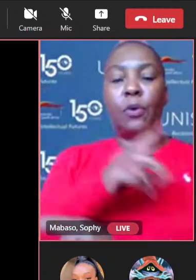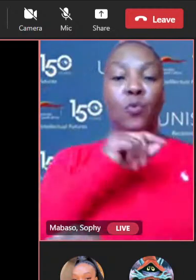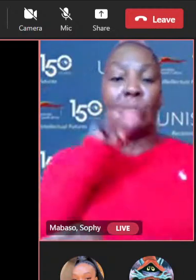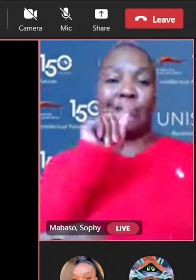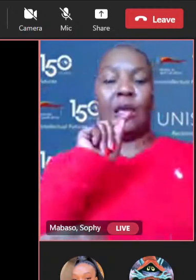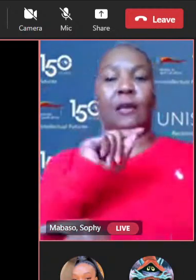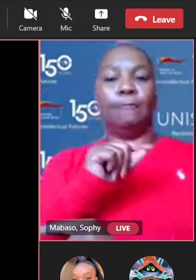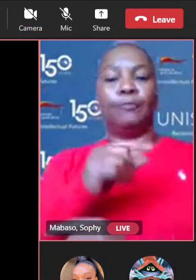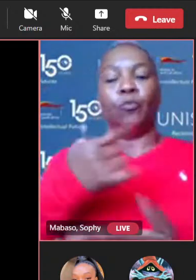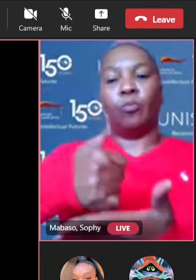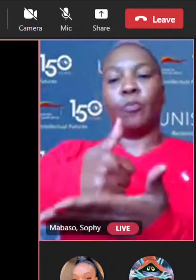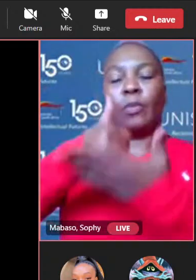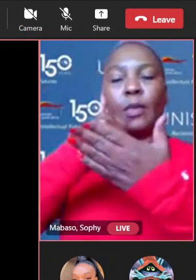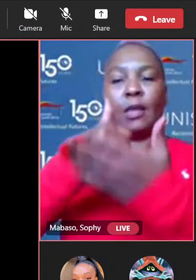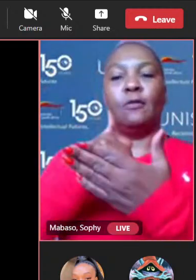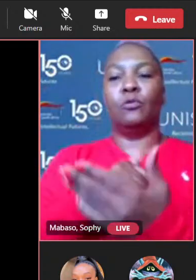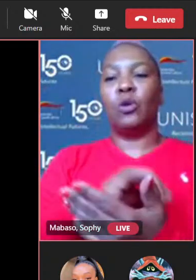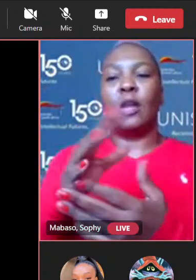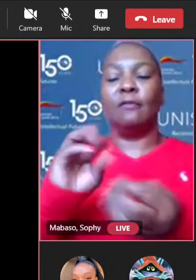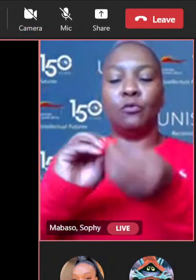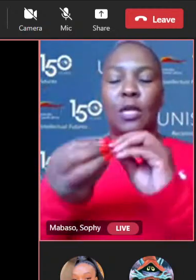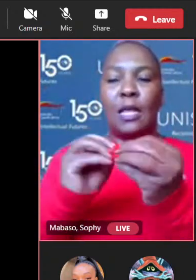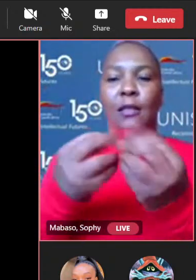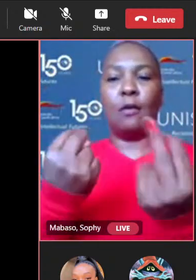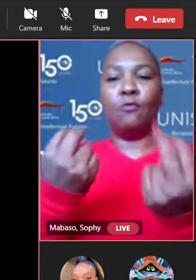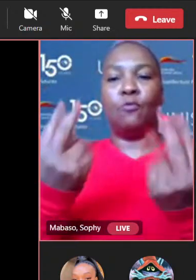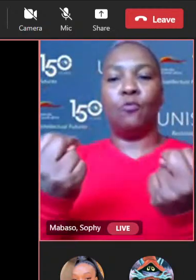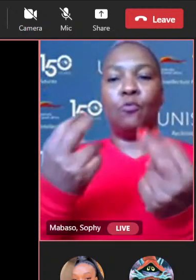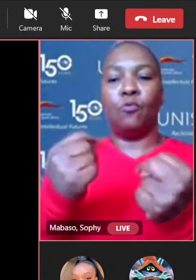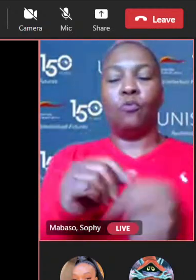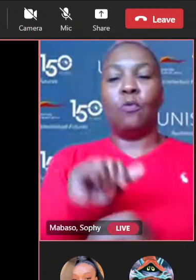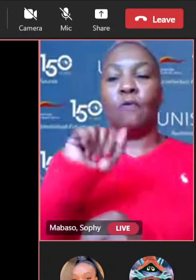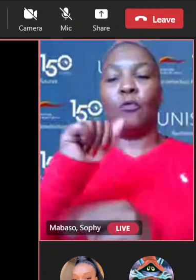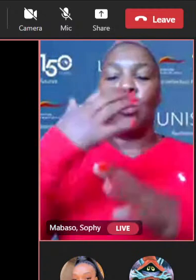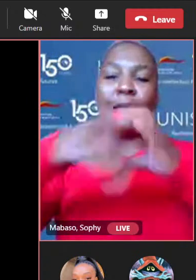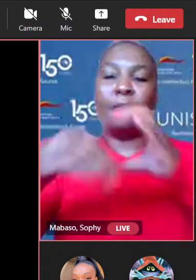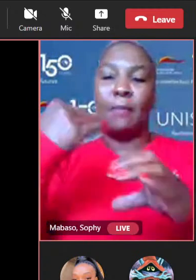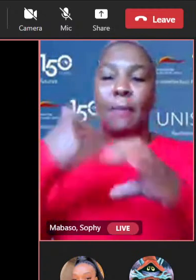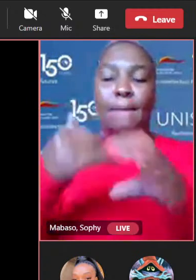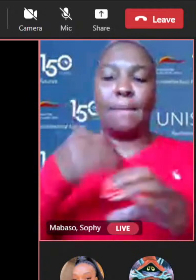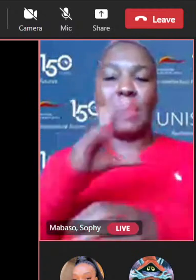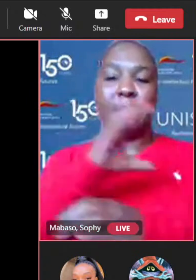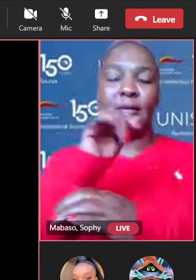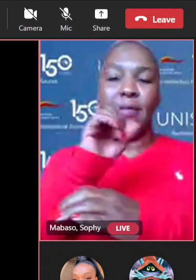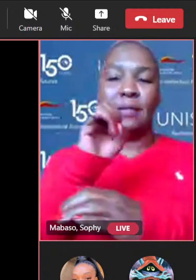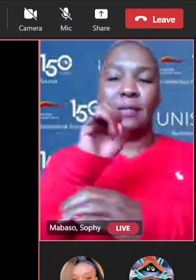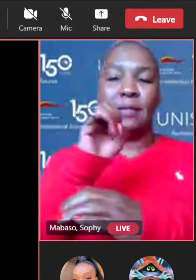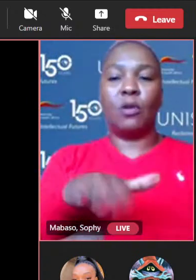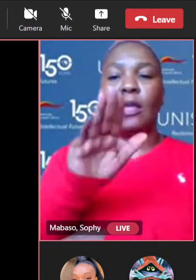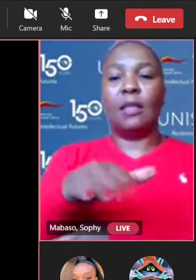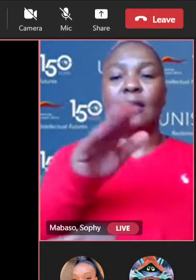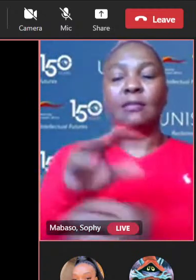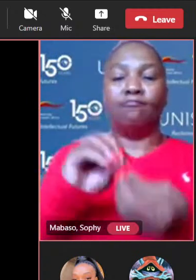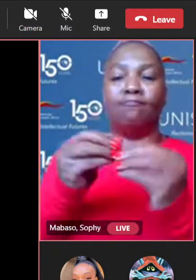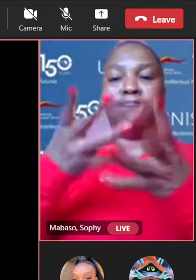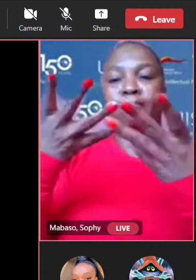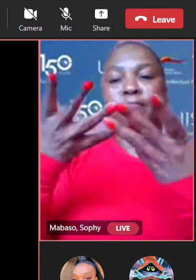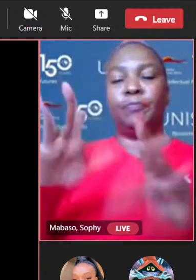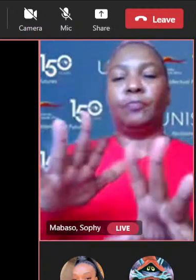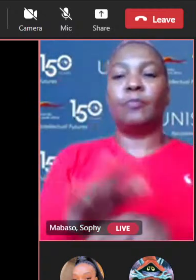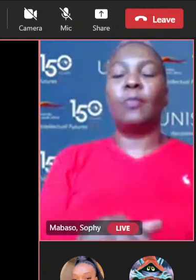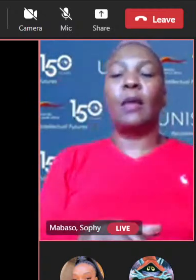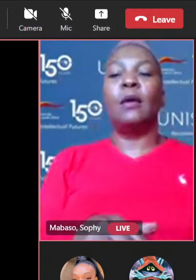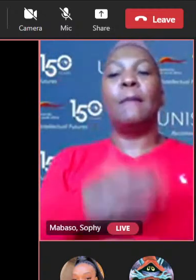be assisted. You don't have to create a new one. For your email, a case number is automatically created. And please